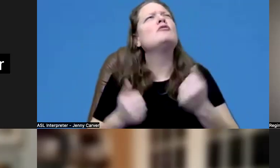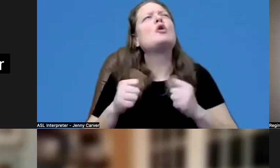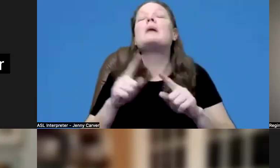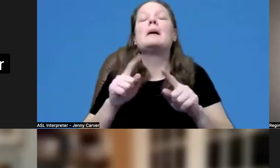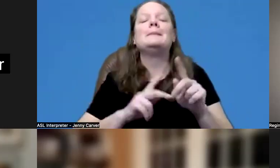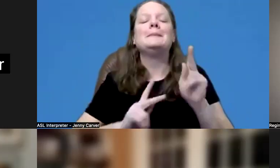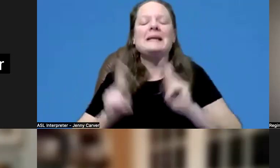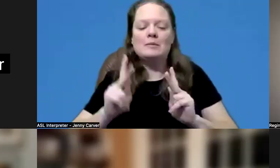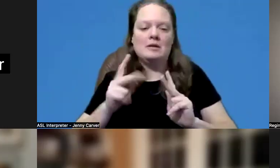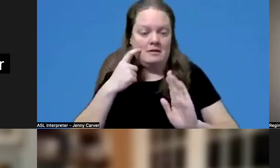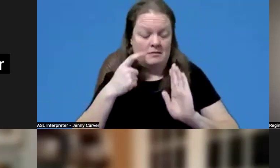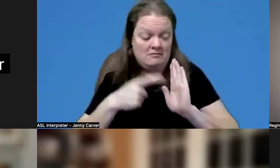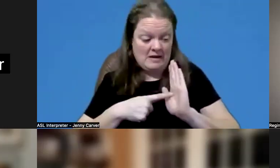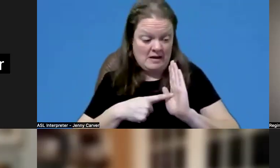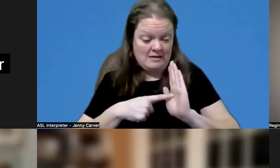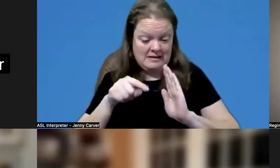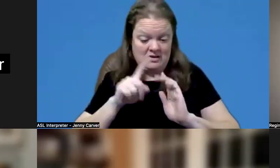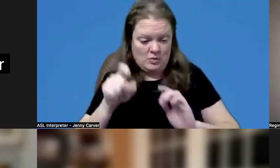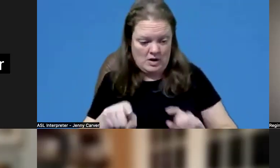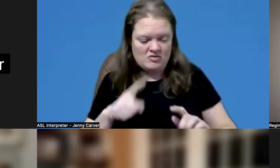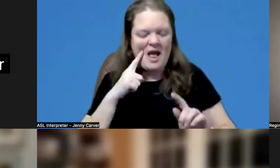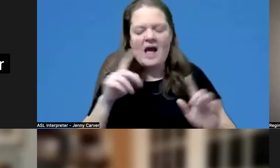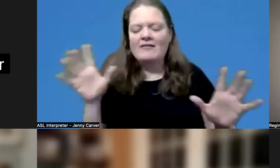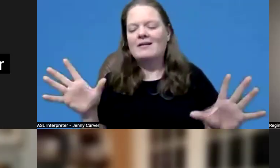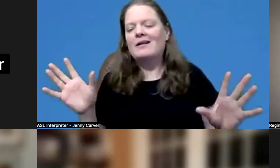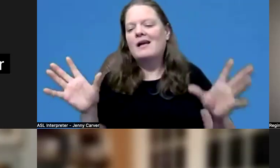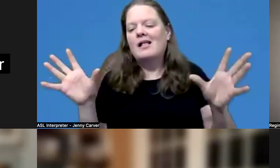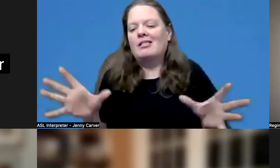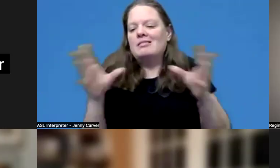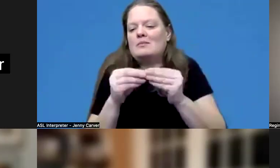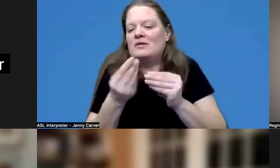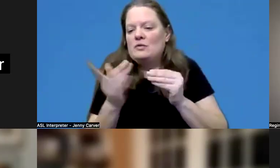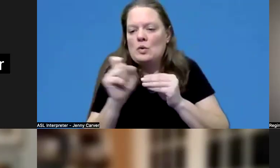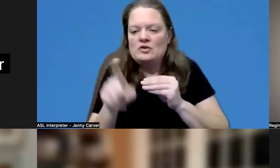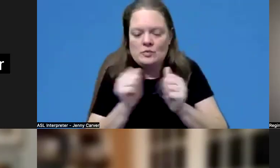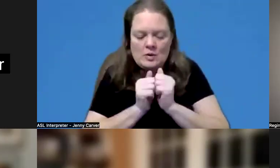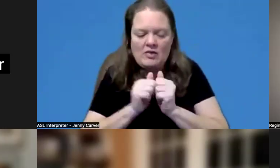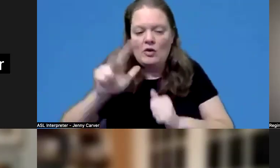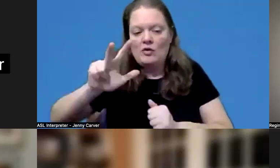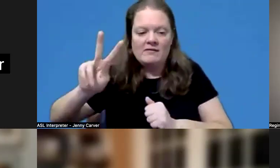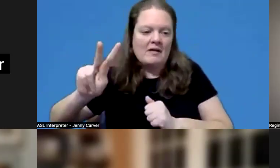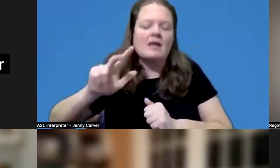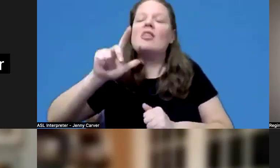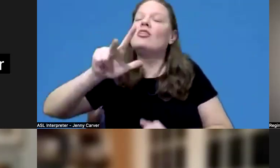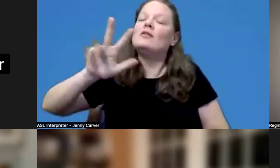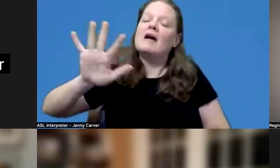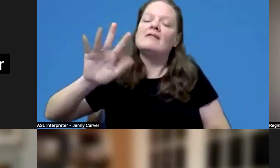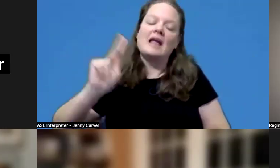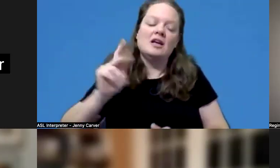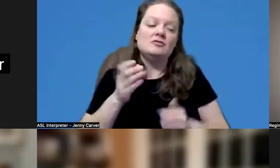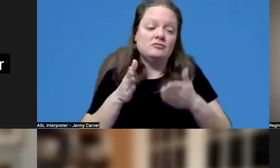It's acknowledging here, and this one where I've bunched a couple of them together. 35K Street is located in a largely